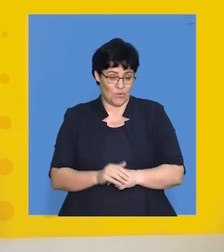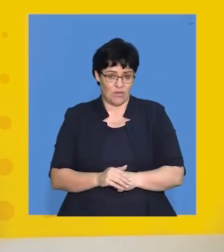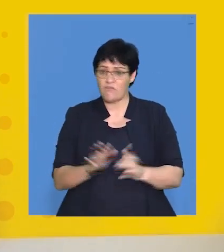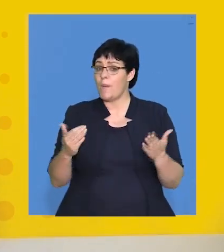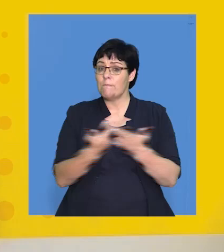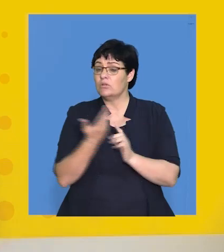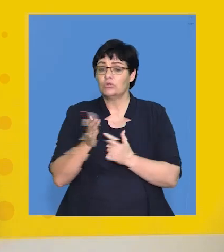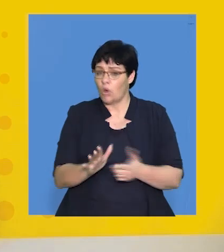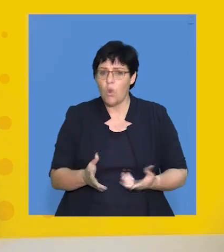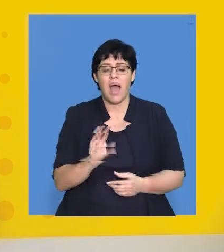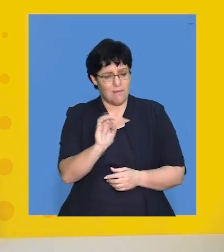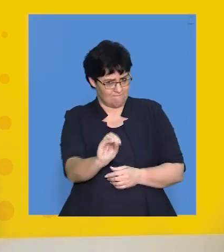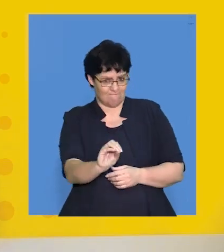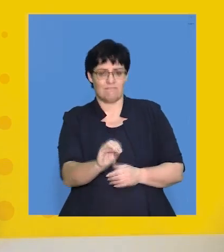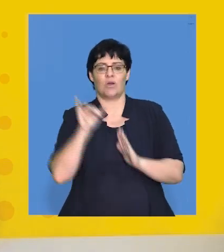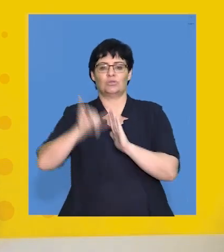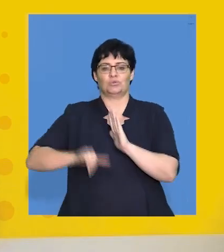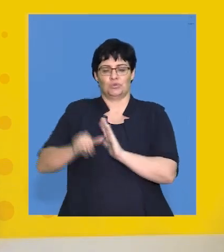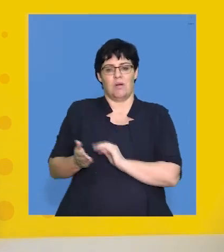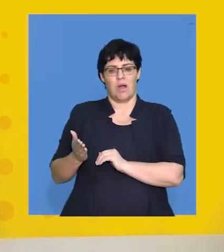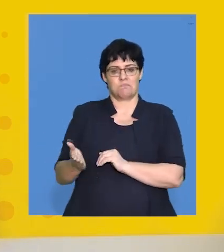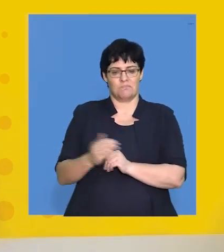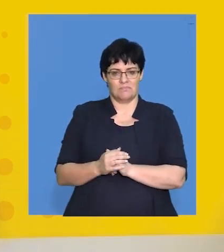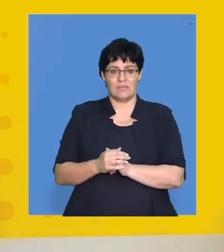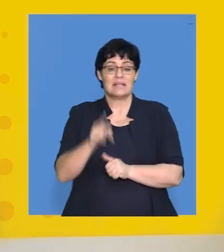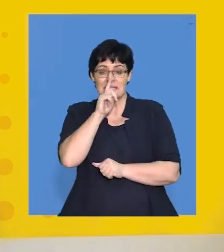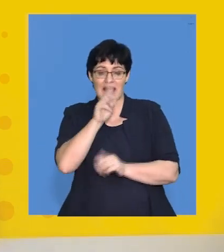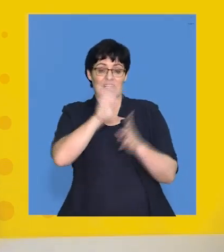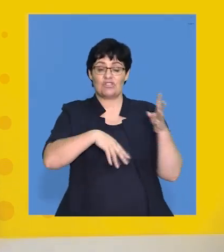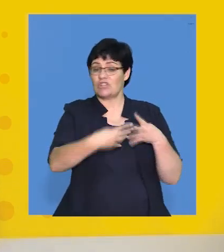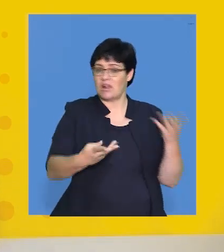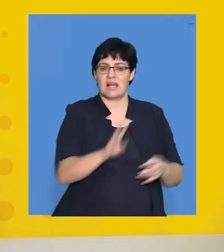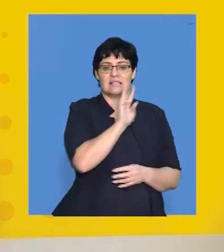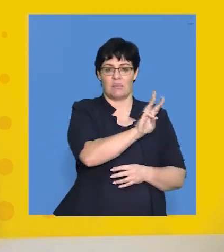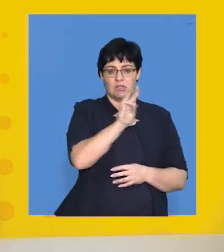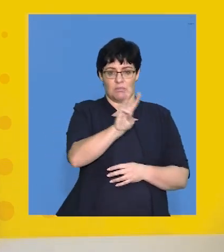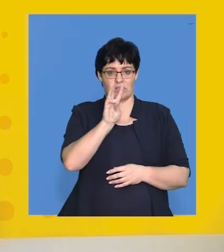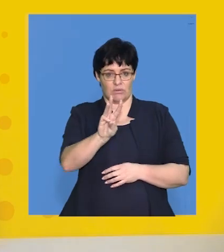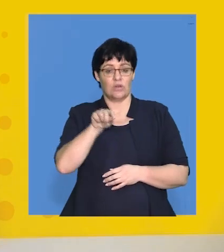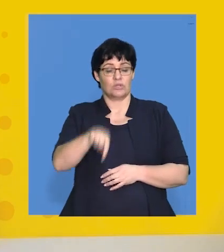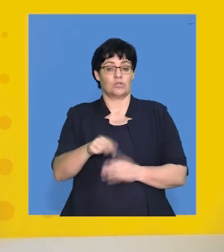any of our shows, they are available on our YouTube channel, and you can check out our schedule on